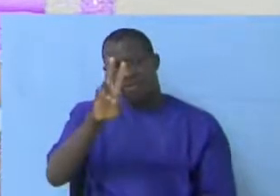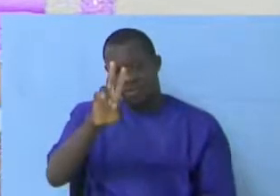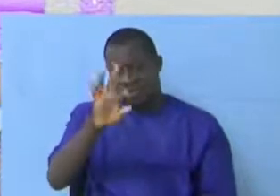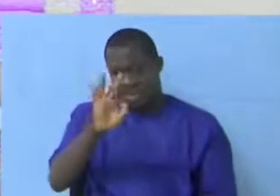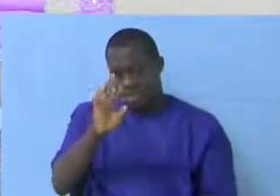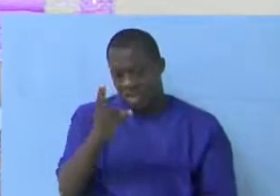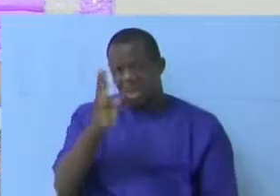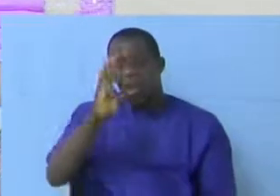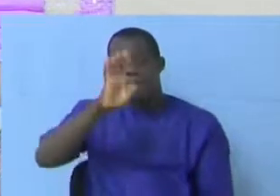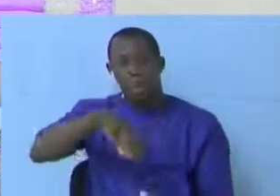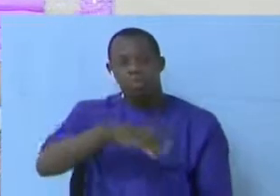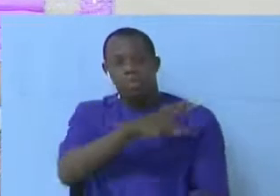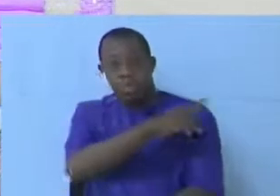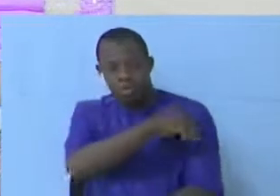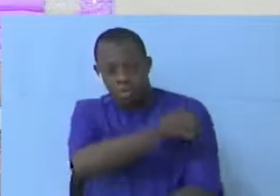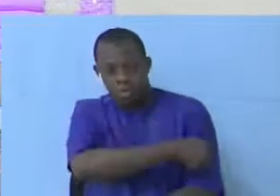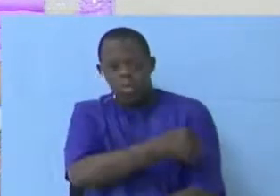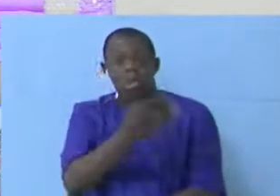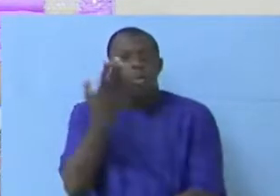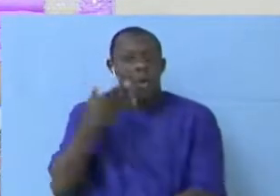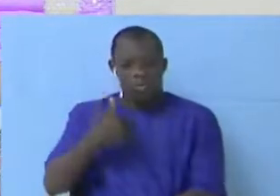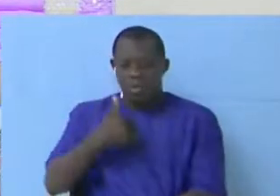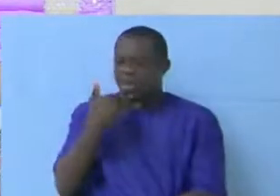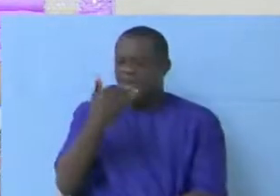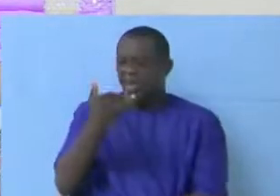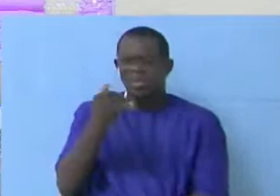when I asked whether Modunjai have eaten,